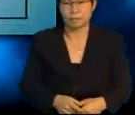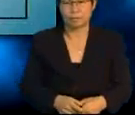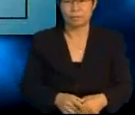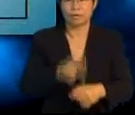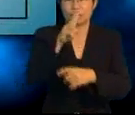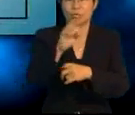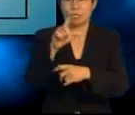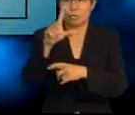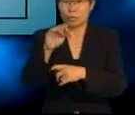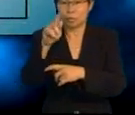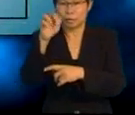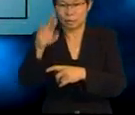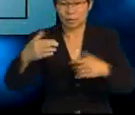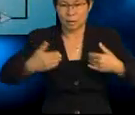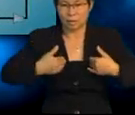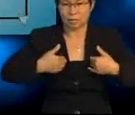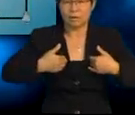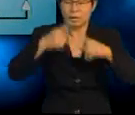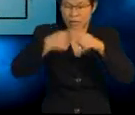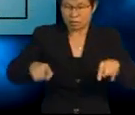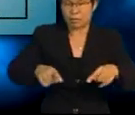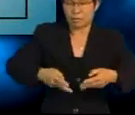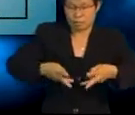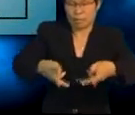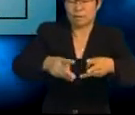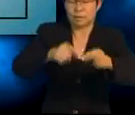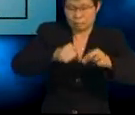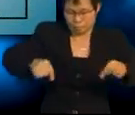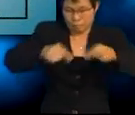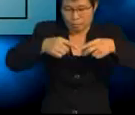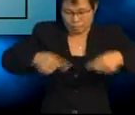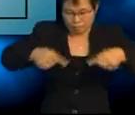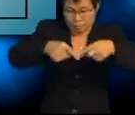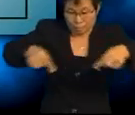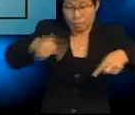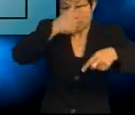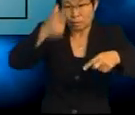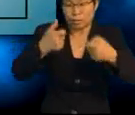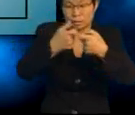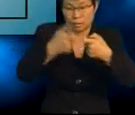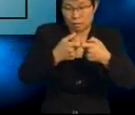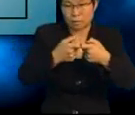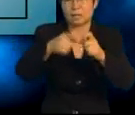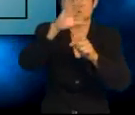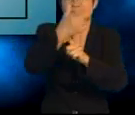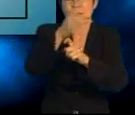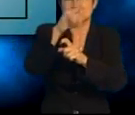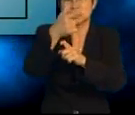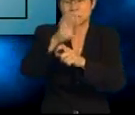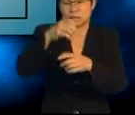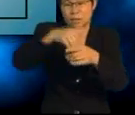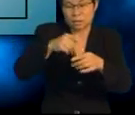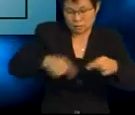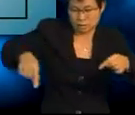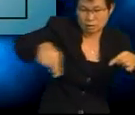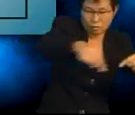The voltmeter has to be connected in parallel. This is because electrical charges in a circuit